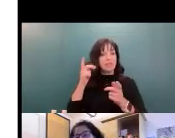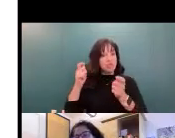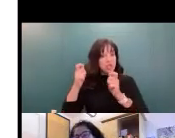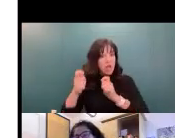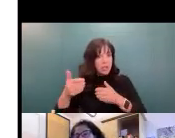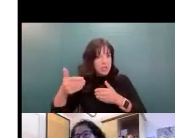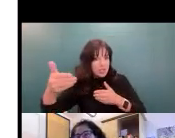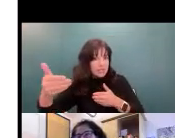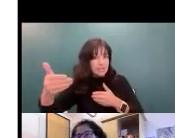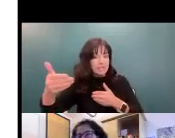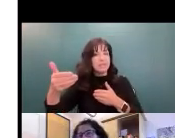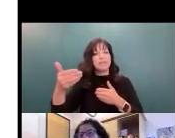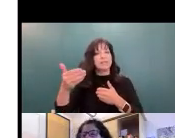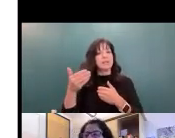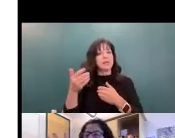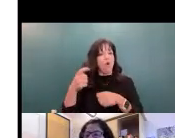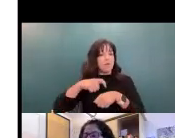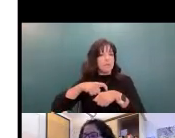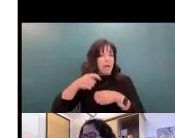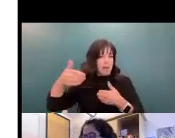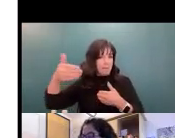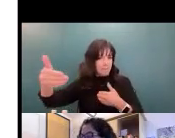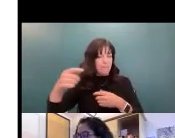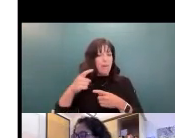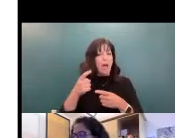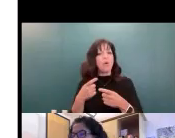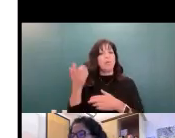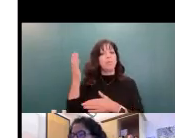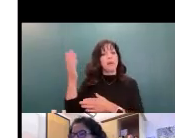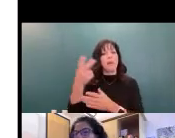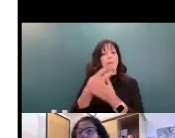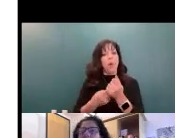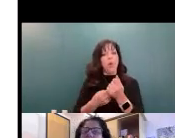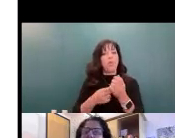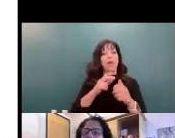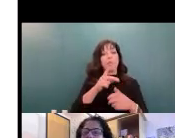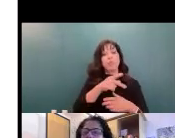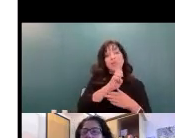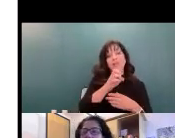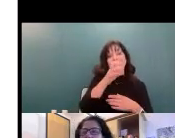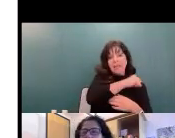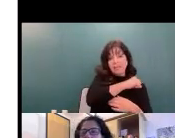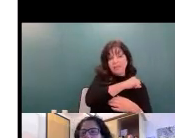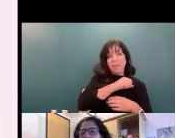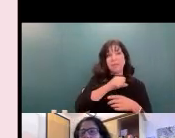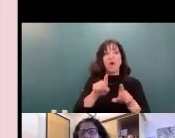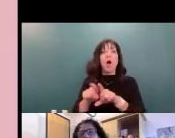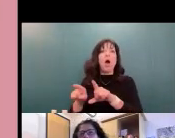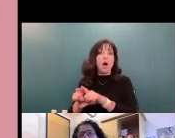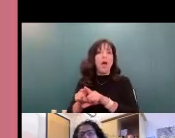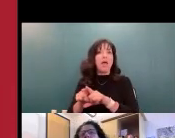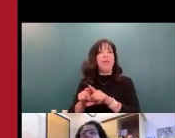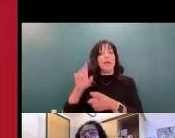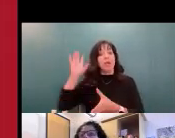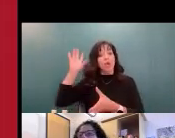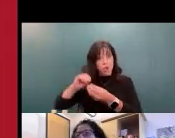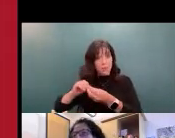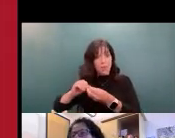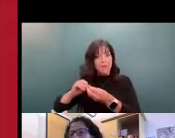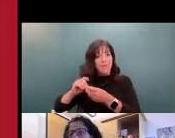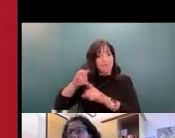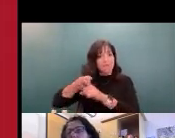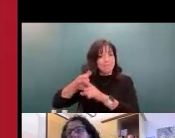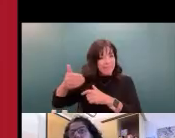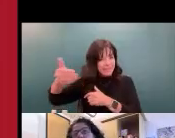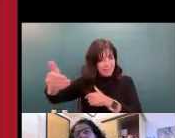early identification over time. So I will be presenting both prevalence estimates as well as cumulative incidence estimates. So let's